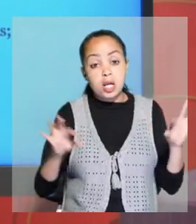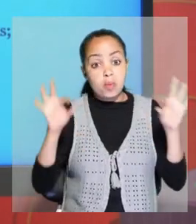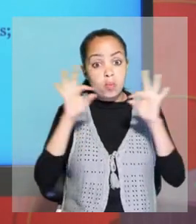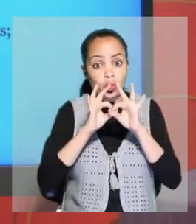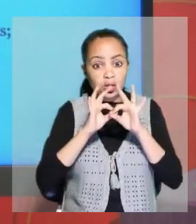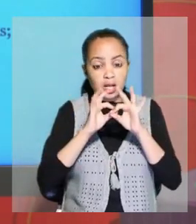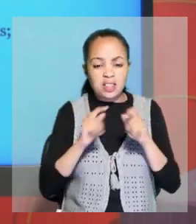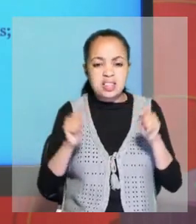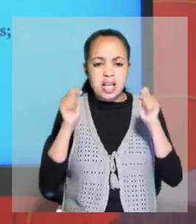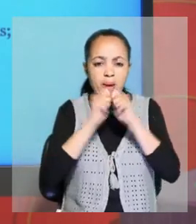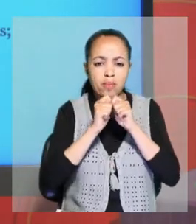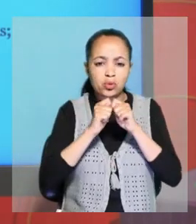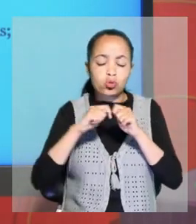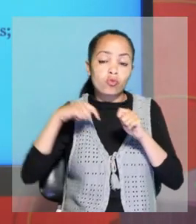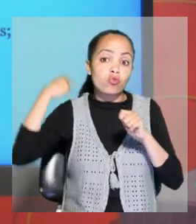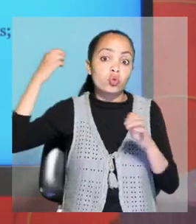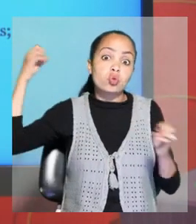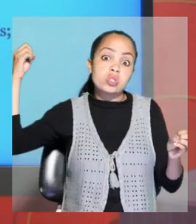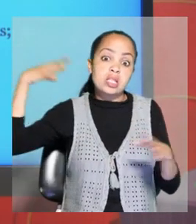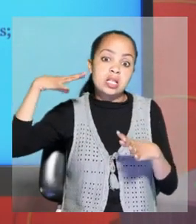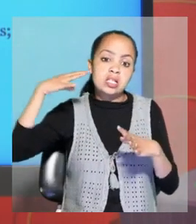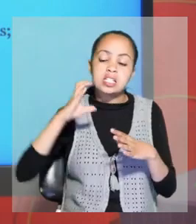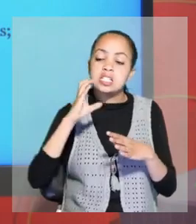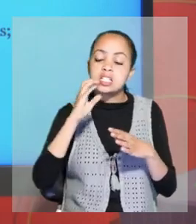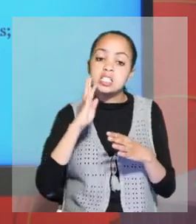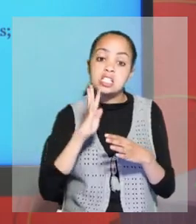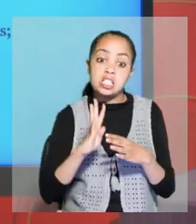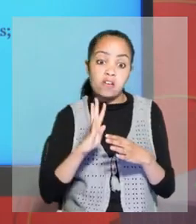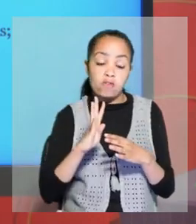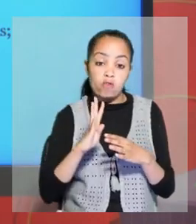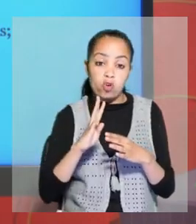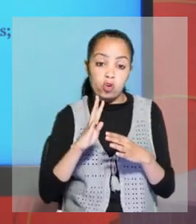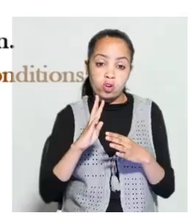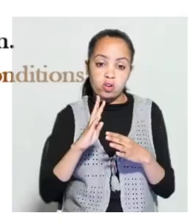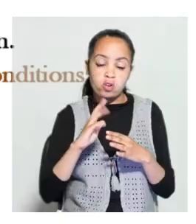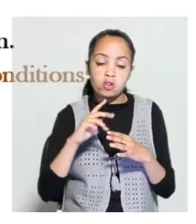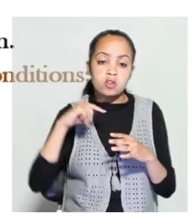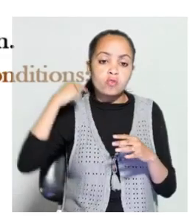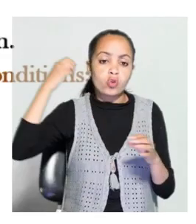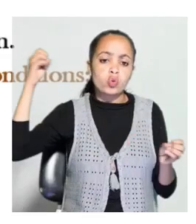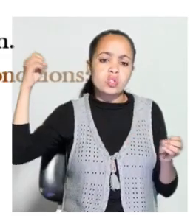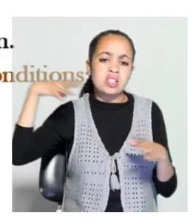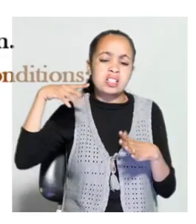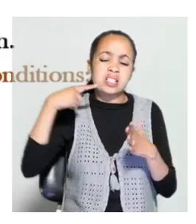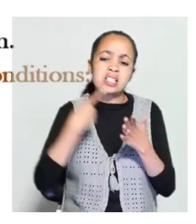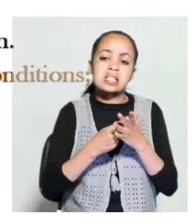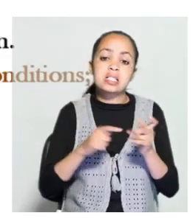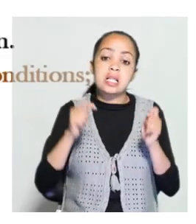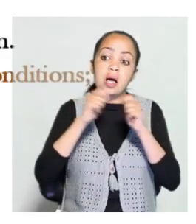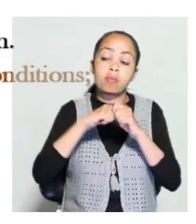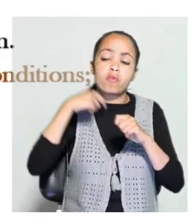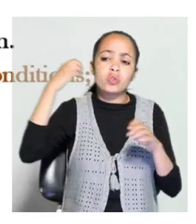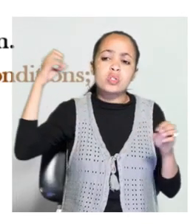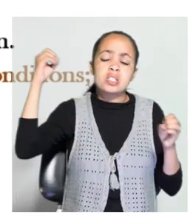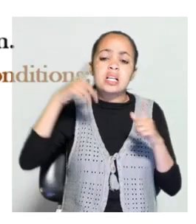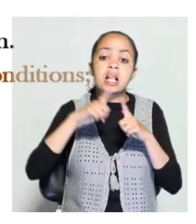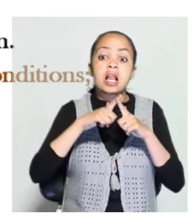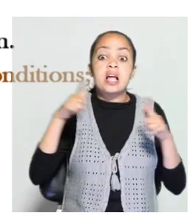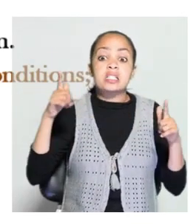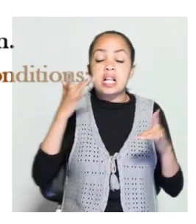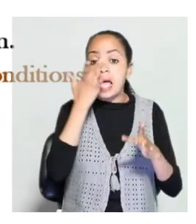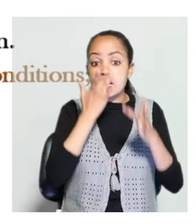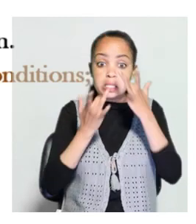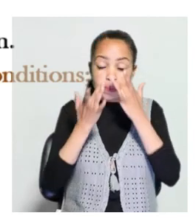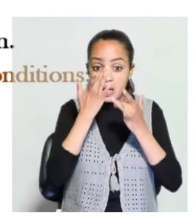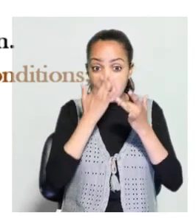important types of photosynthesis is C4 photosynthesis. This type of photosynthesis largely